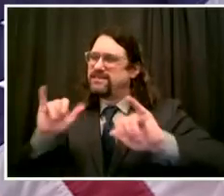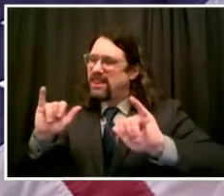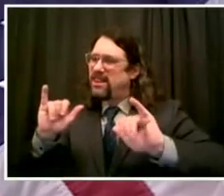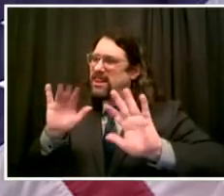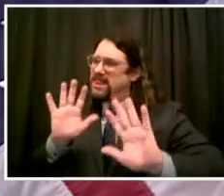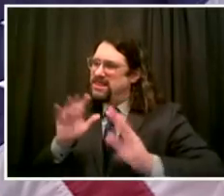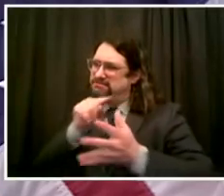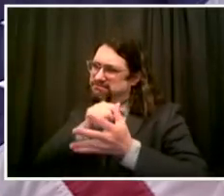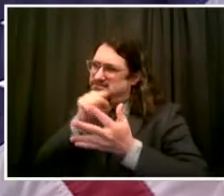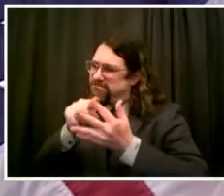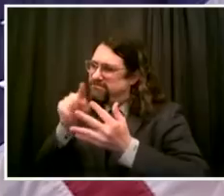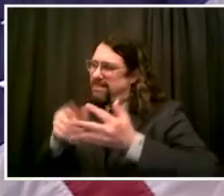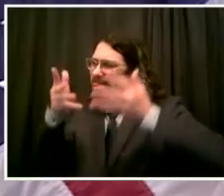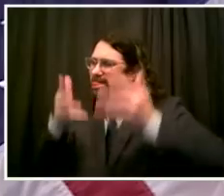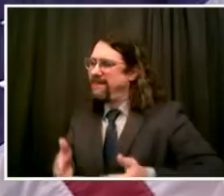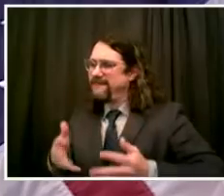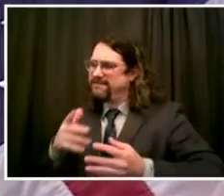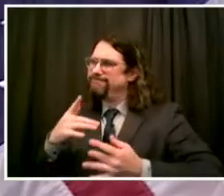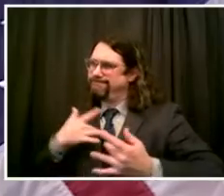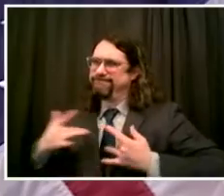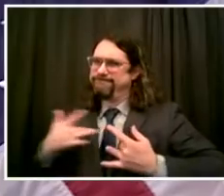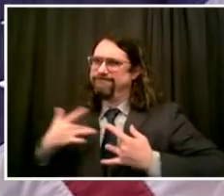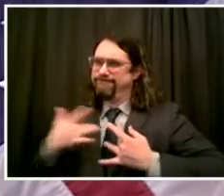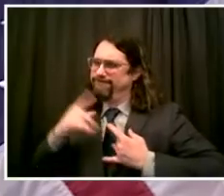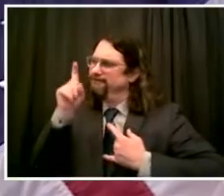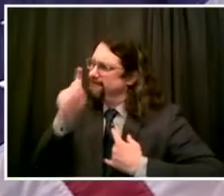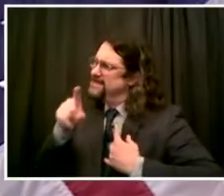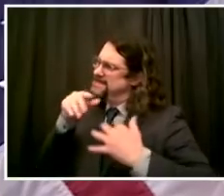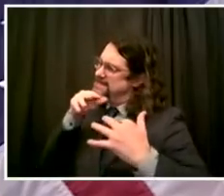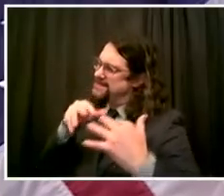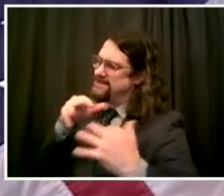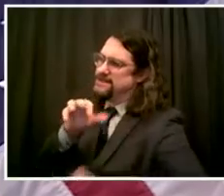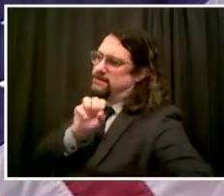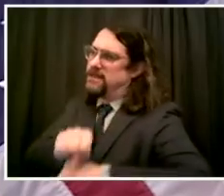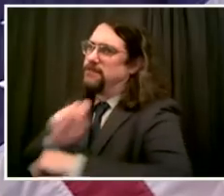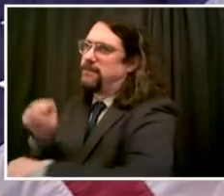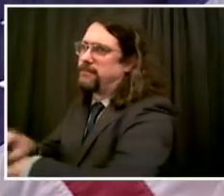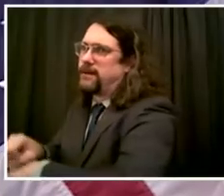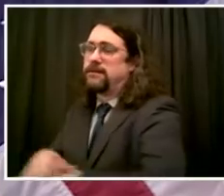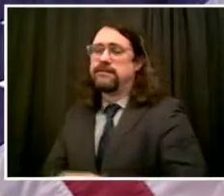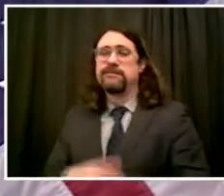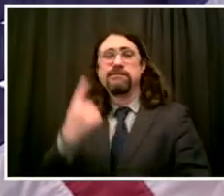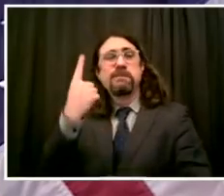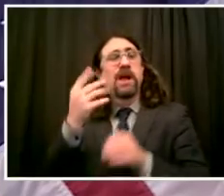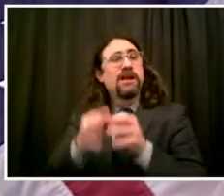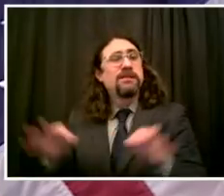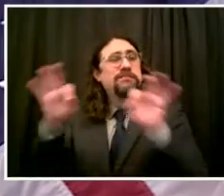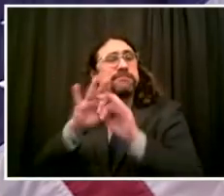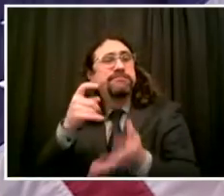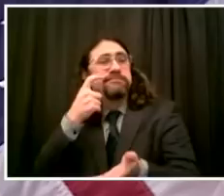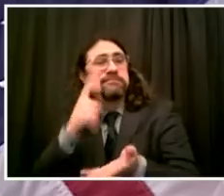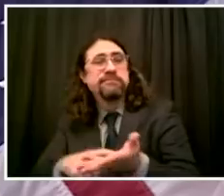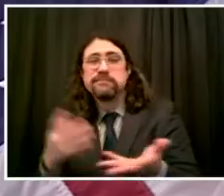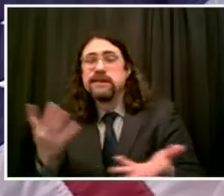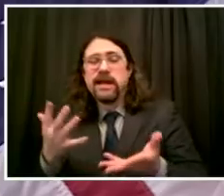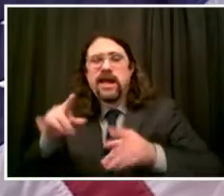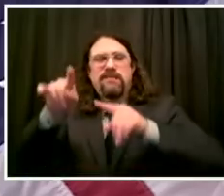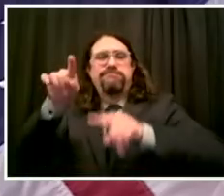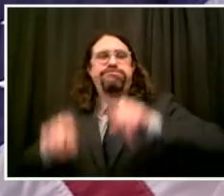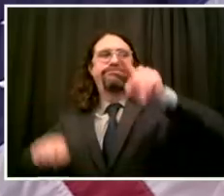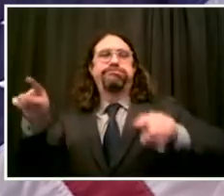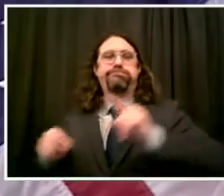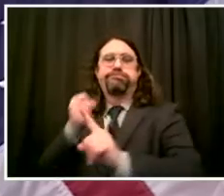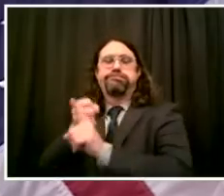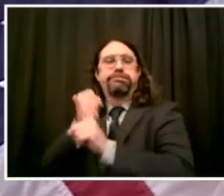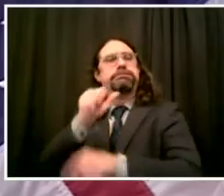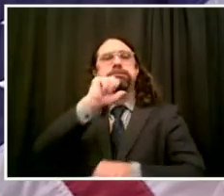were all doing everything we could in the first weeks just to make sure that we could save as many lives as possible. Now we're going to